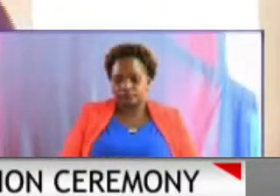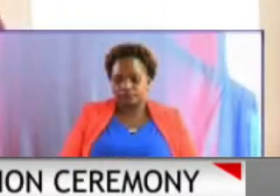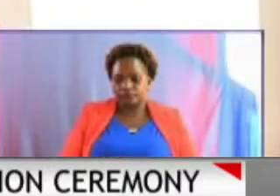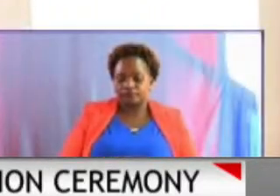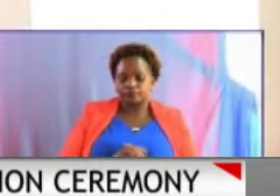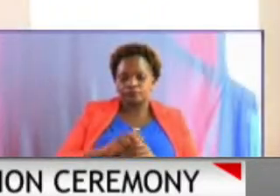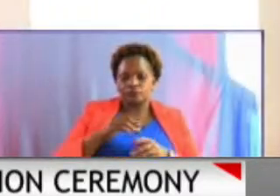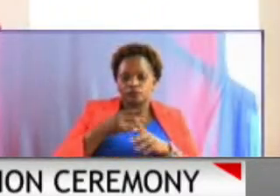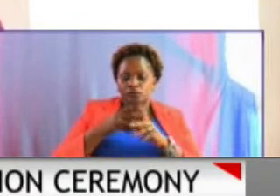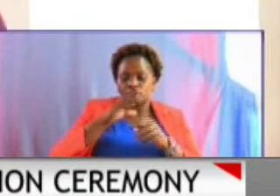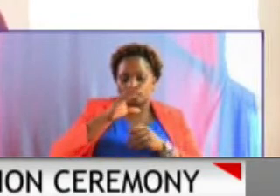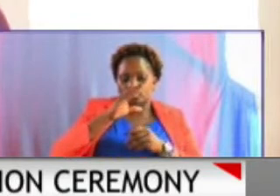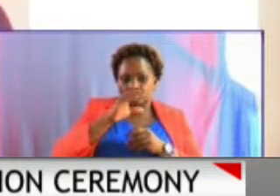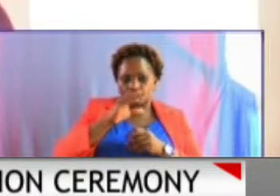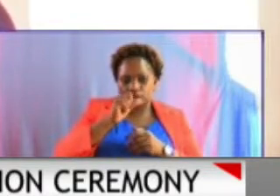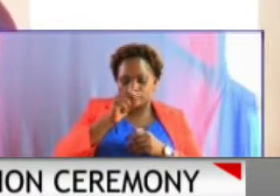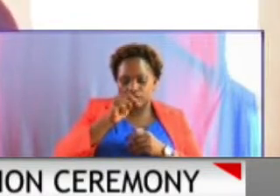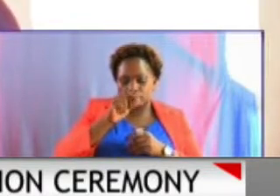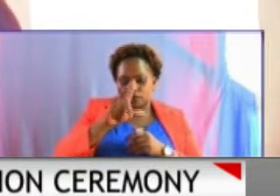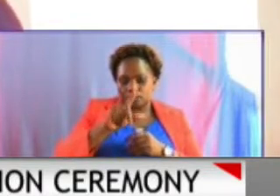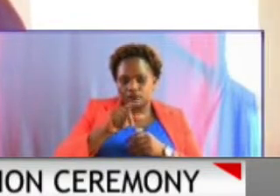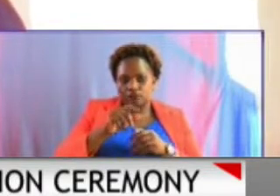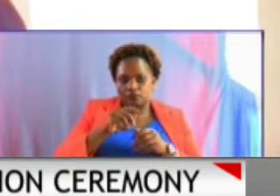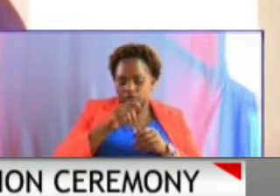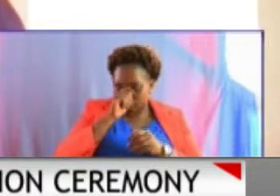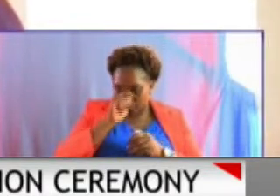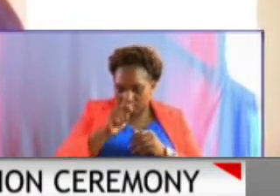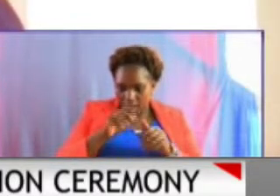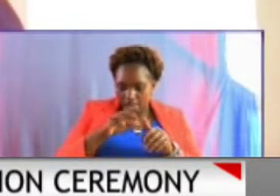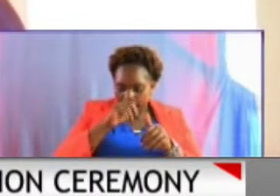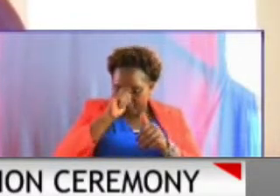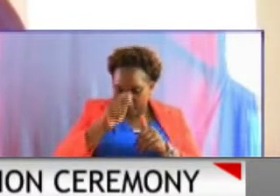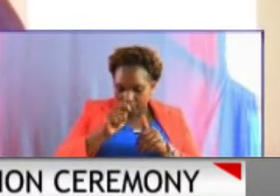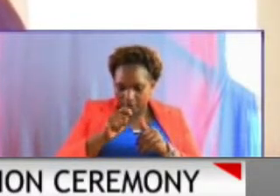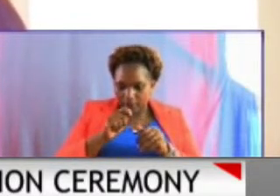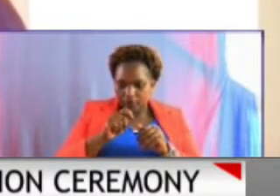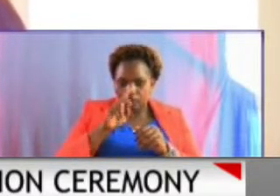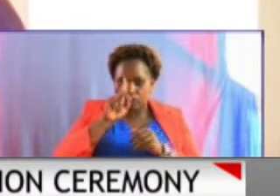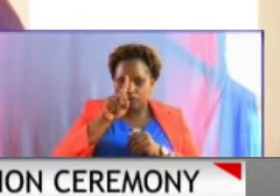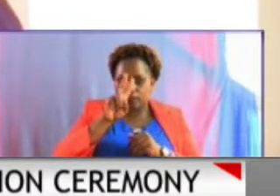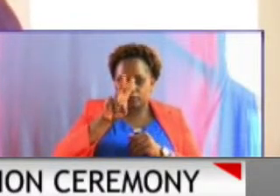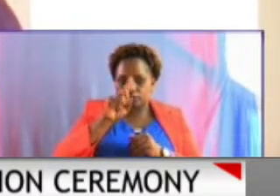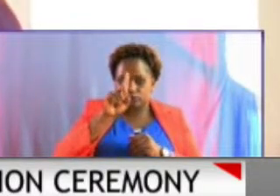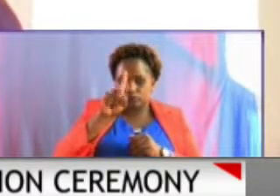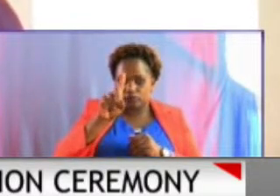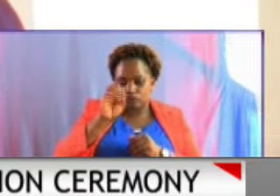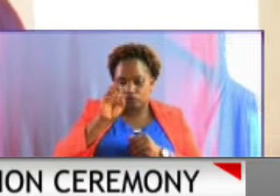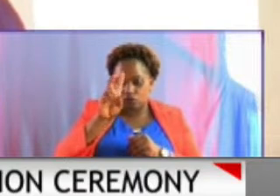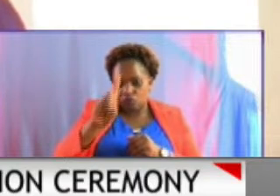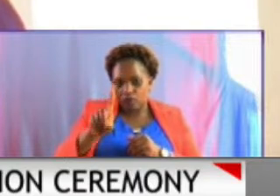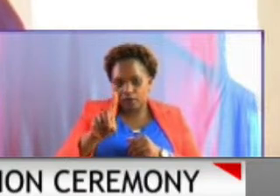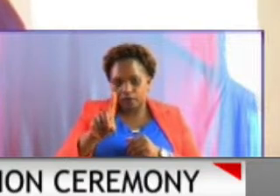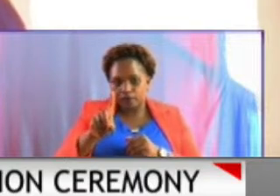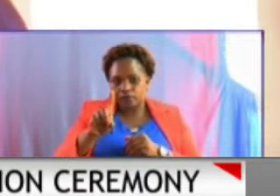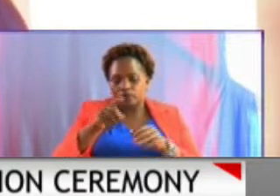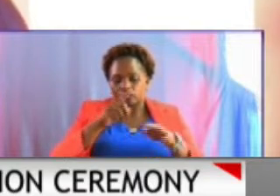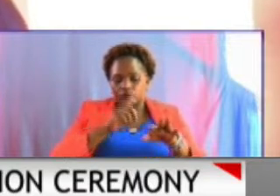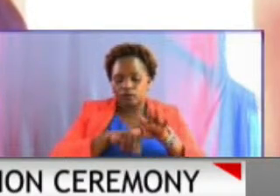Mr. Chancellor, sir, I have the honor to present the following 101 graduates who during